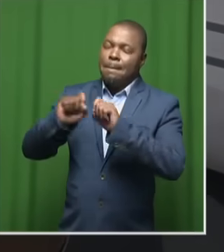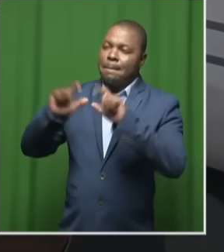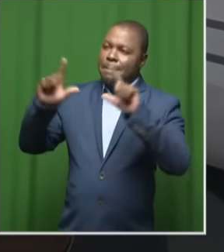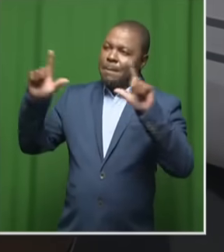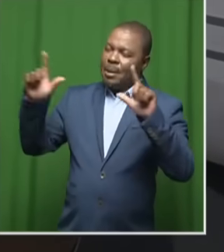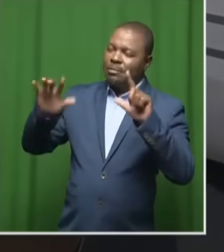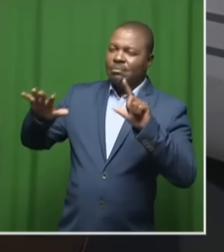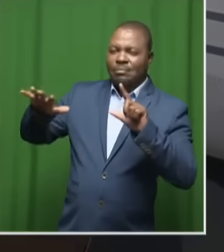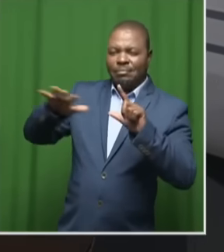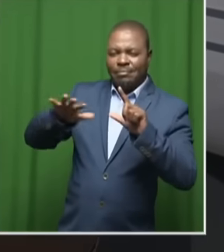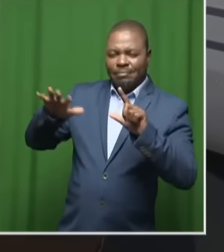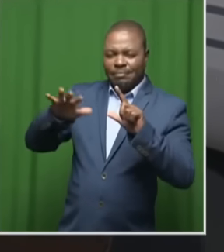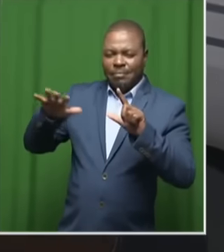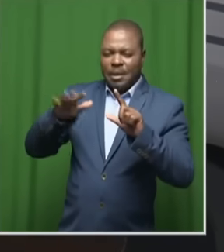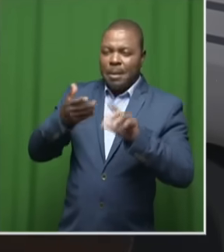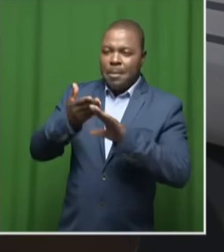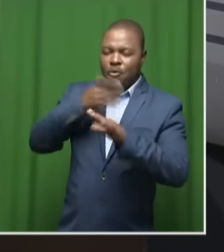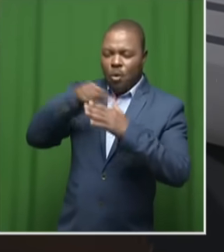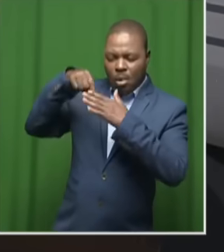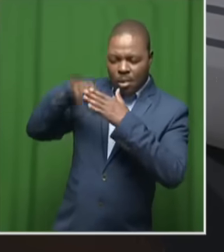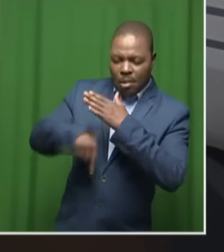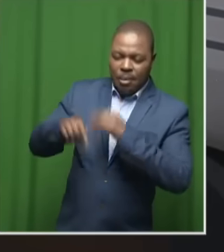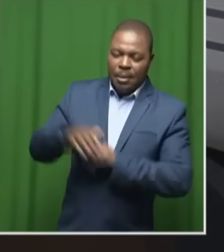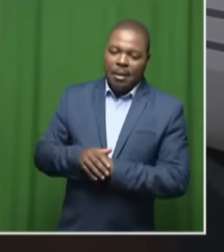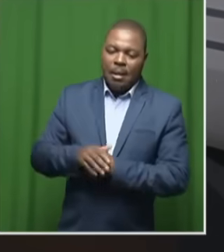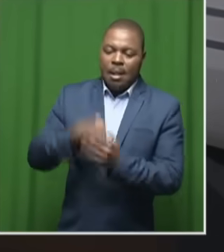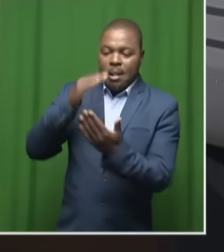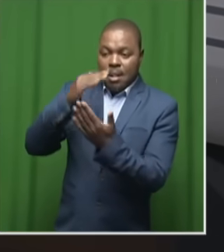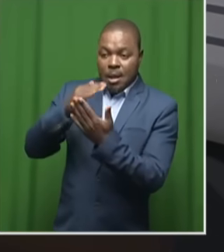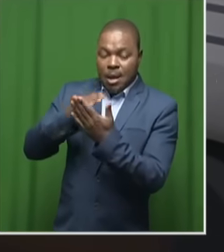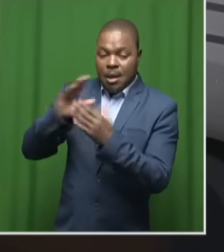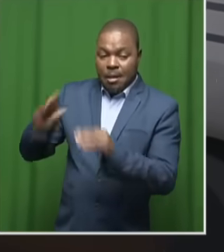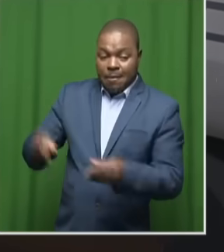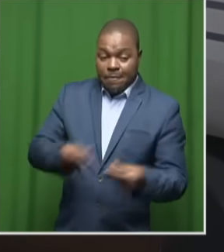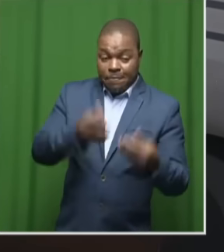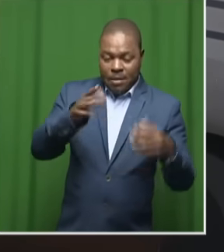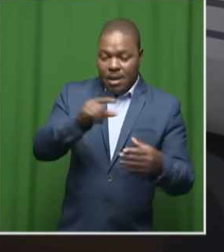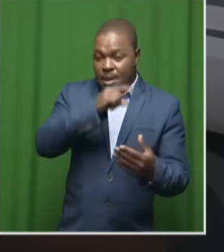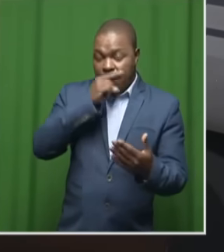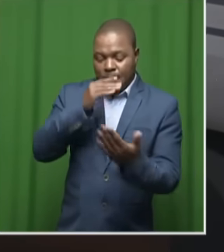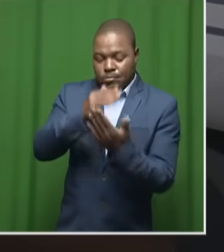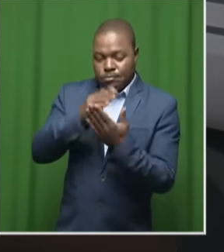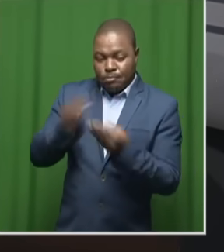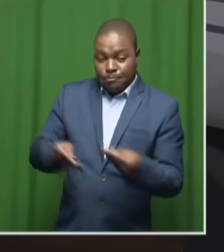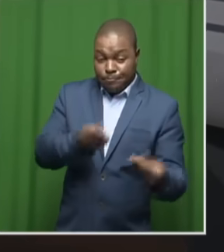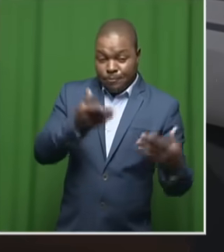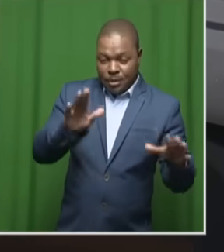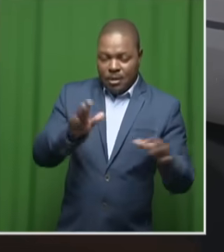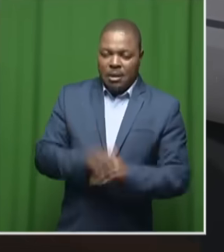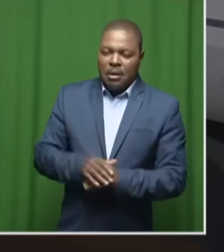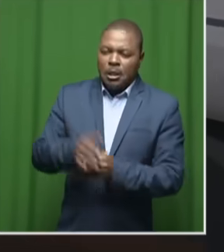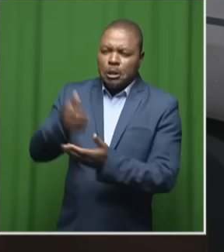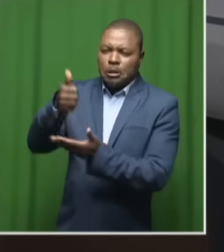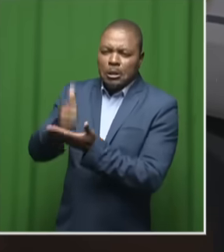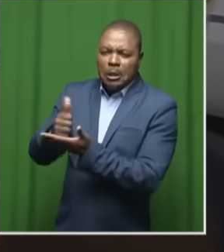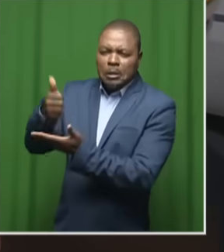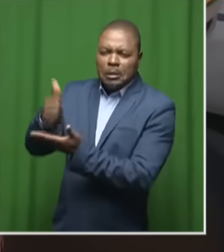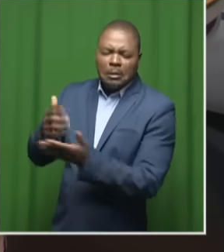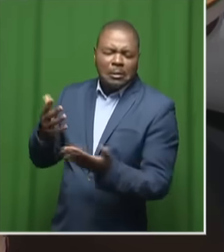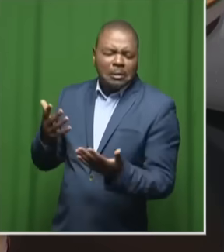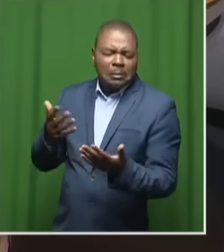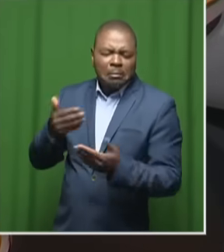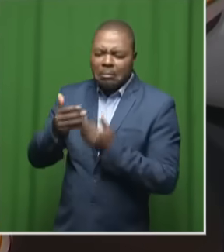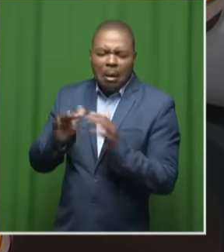before we start digging deeper? Yes. So the lists are in, the names have been given, but let's talk seats. How's it looking?